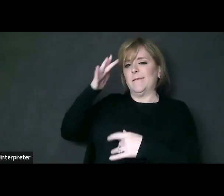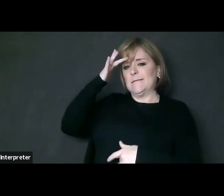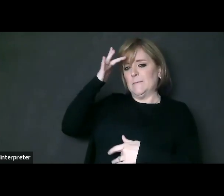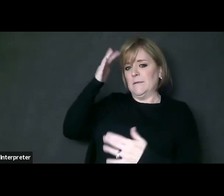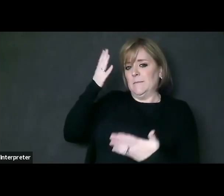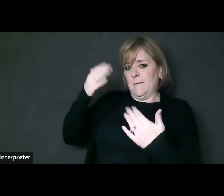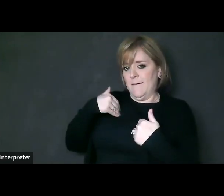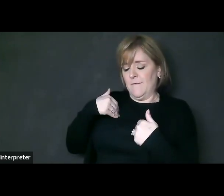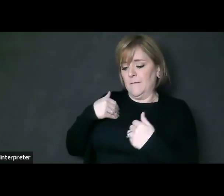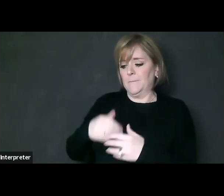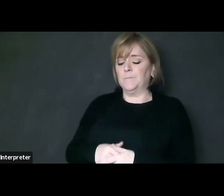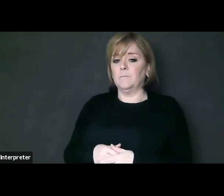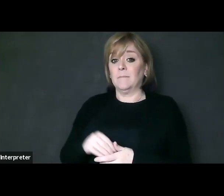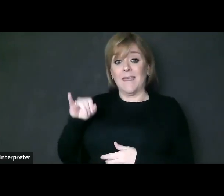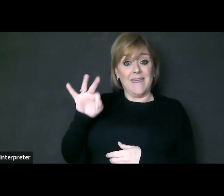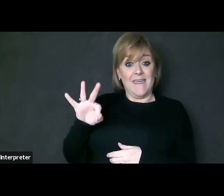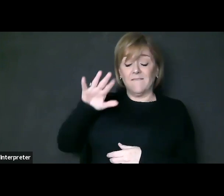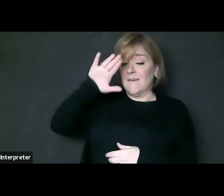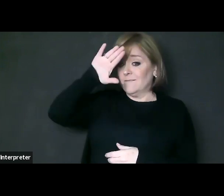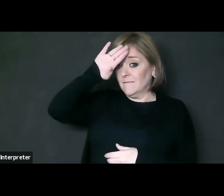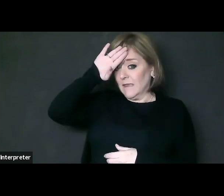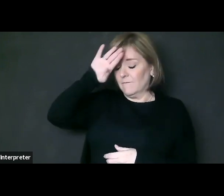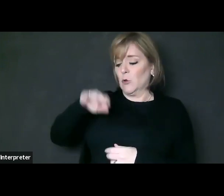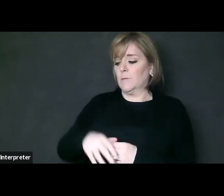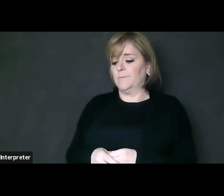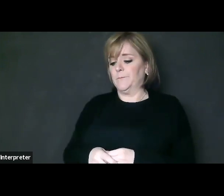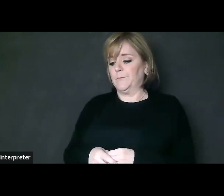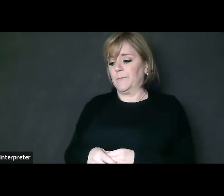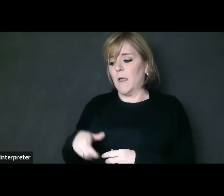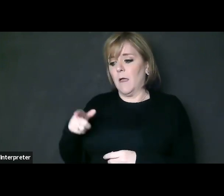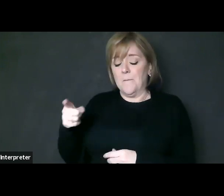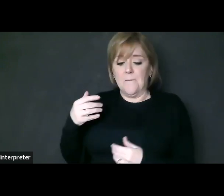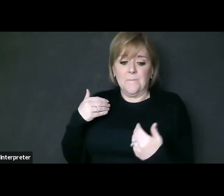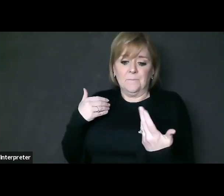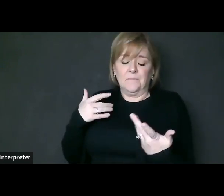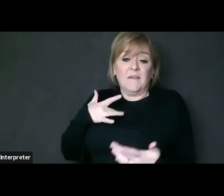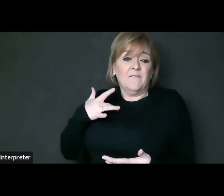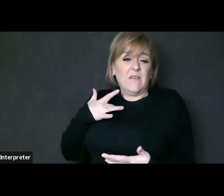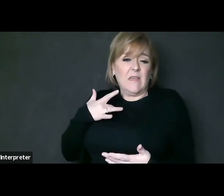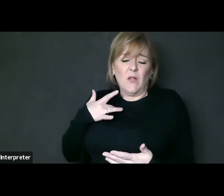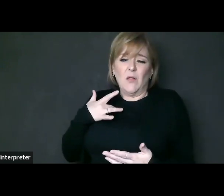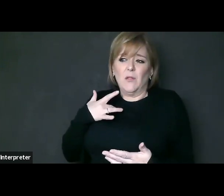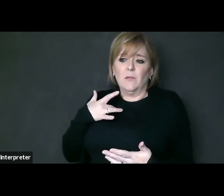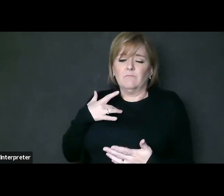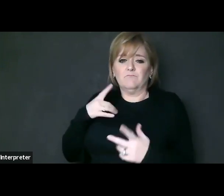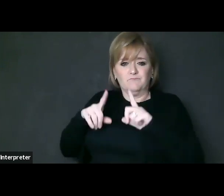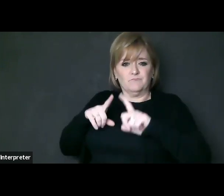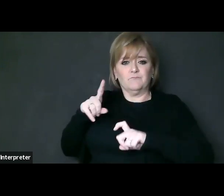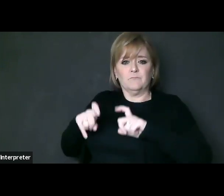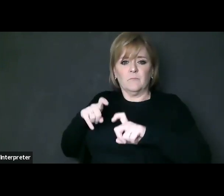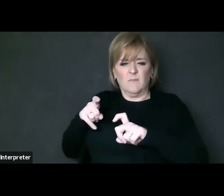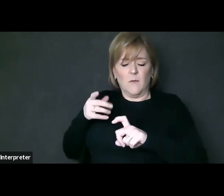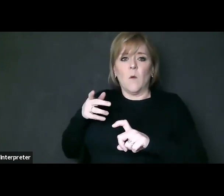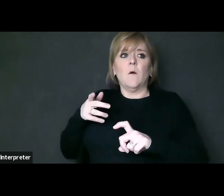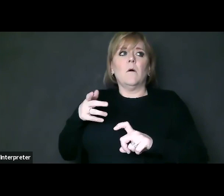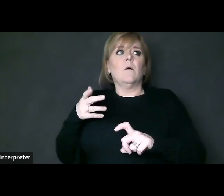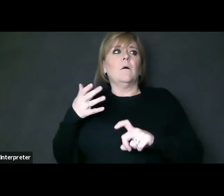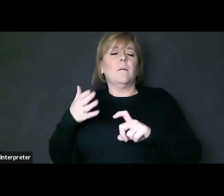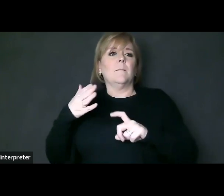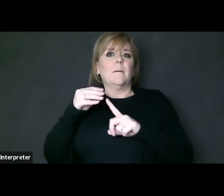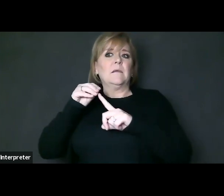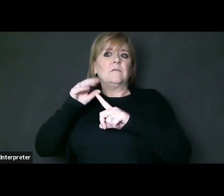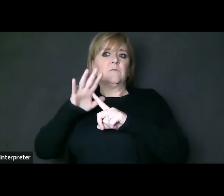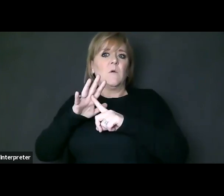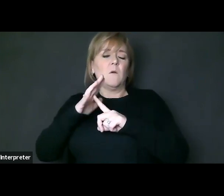be having. And if they have a fever, or if they feel like through the questionnaire that they may have been exposed or that they